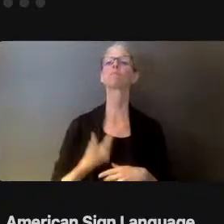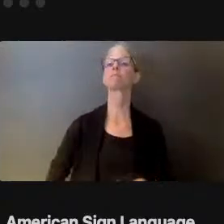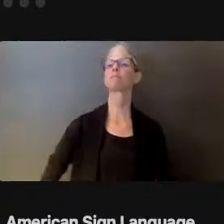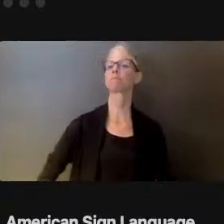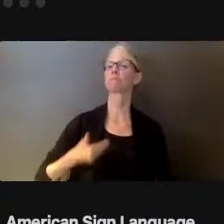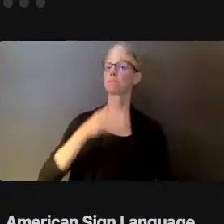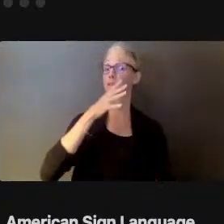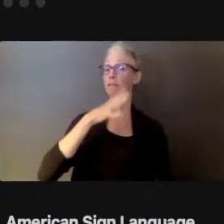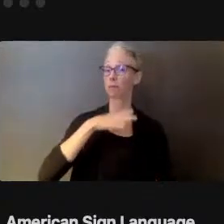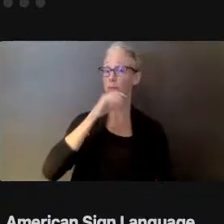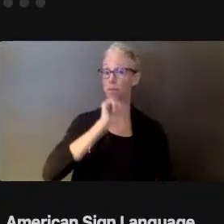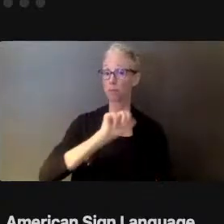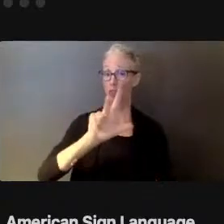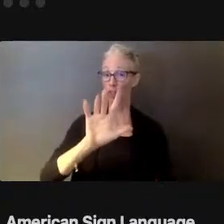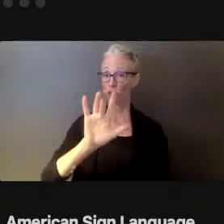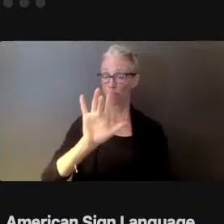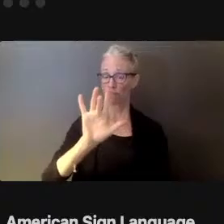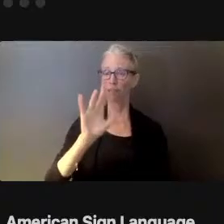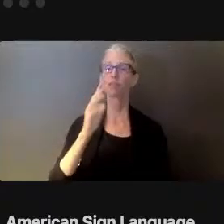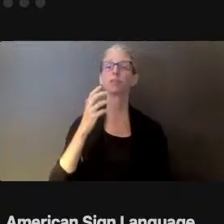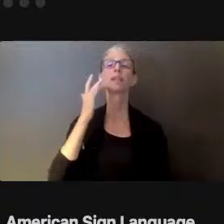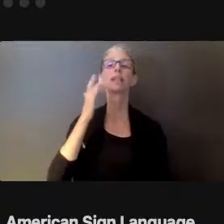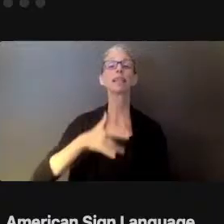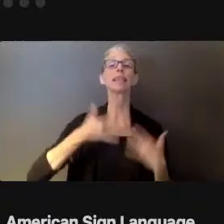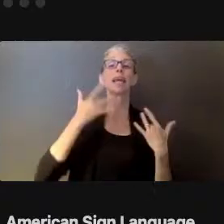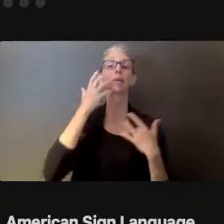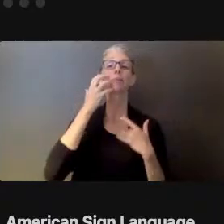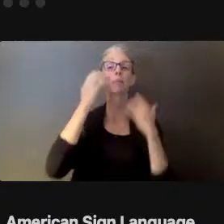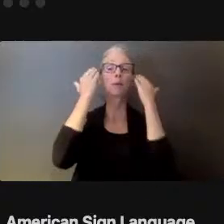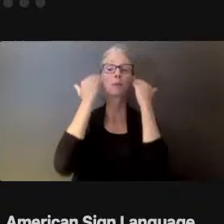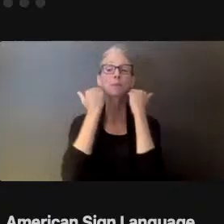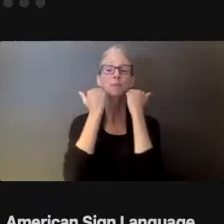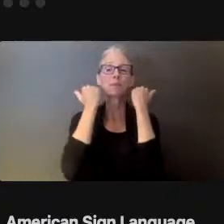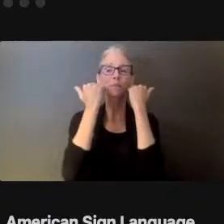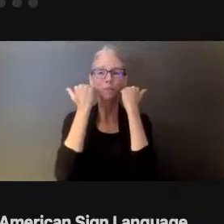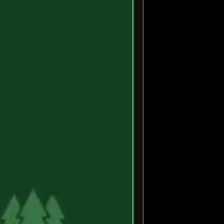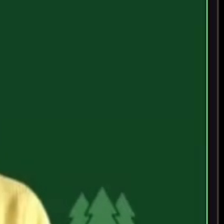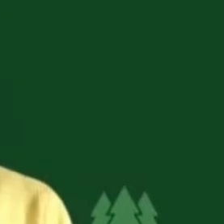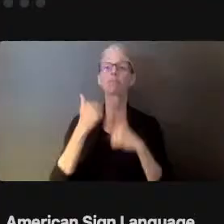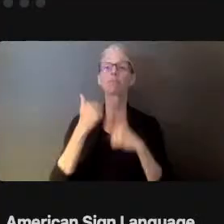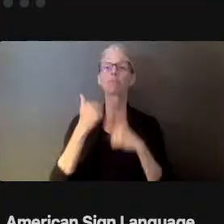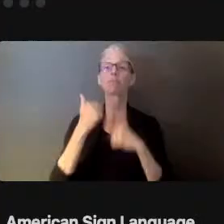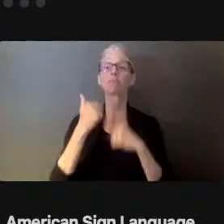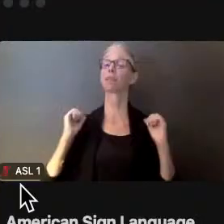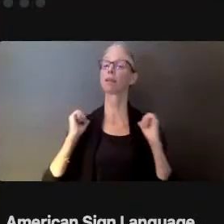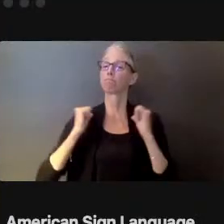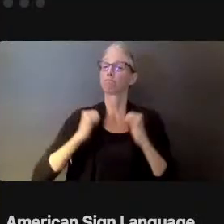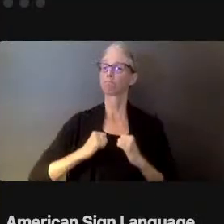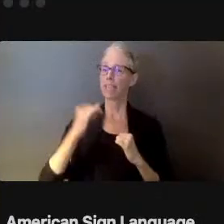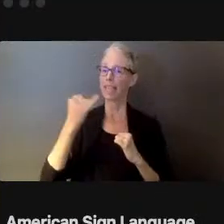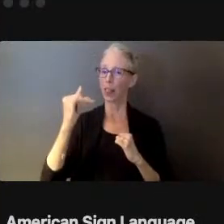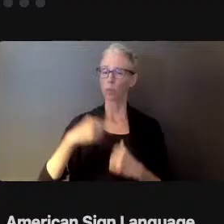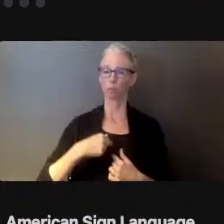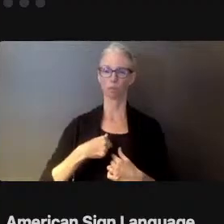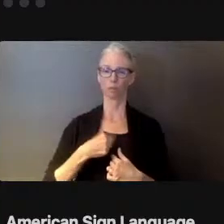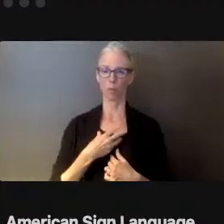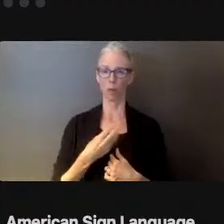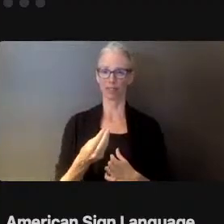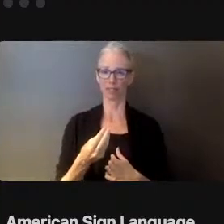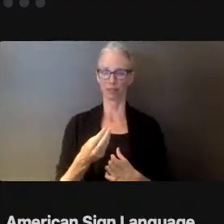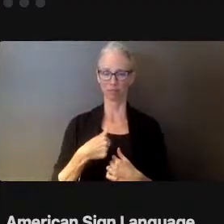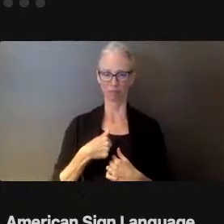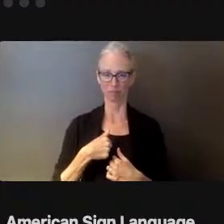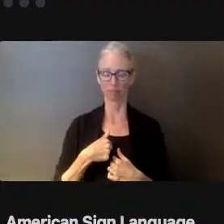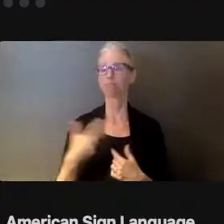hair. I'm wearing glasses and a white blouse with a yellow cardigan on top. We have some amazing speakers lined